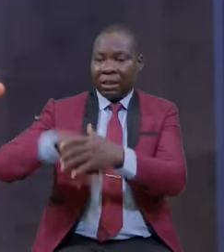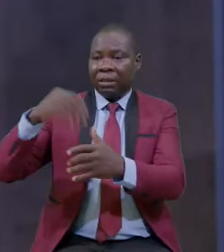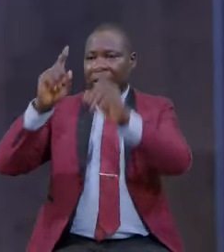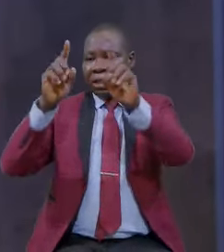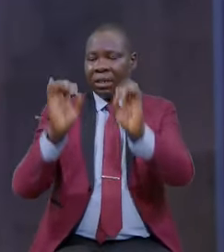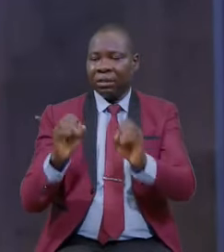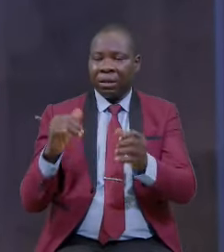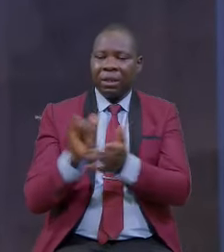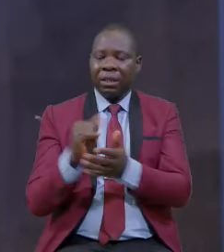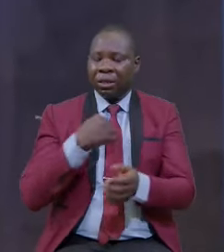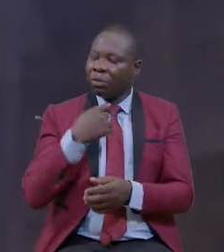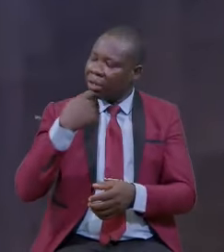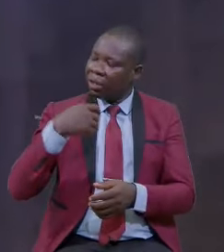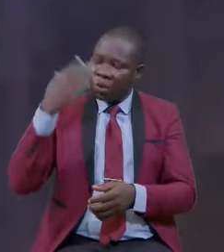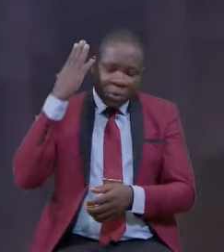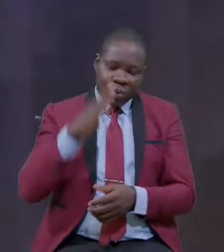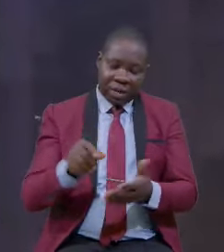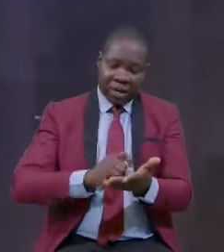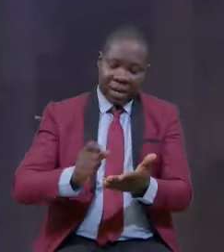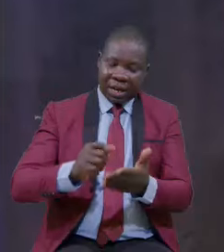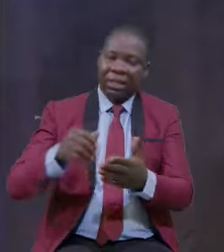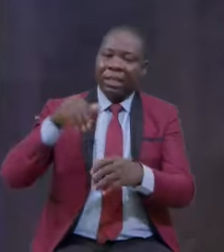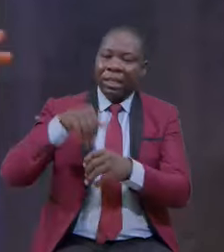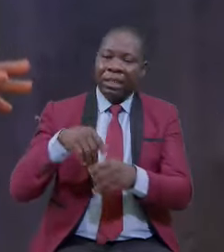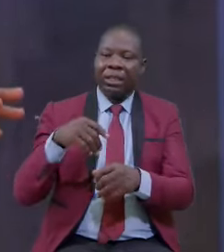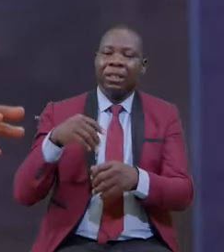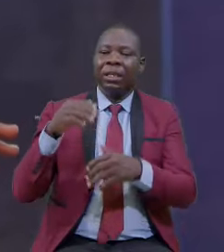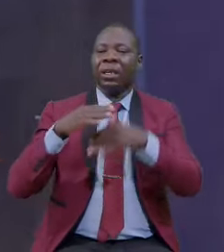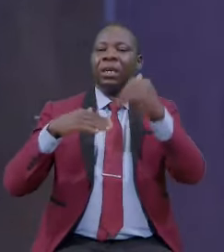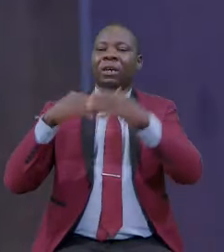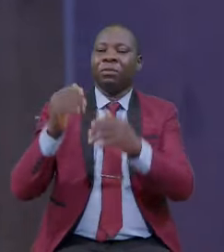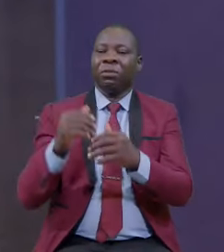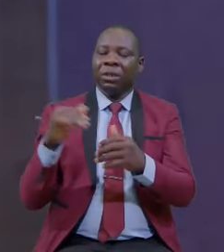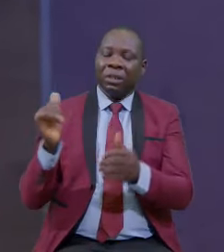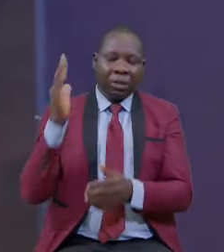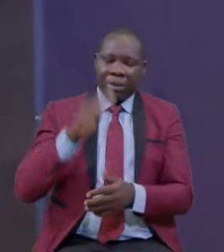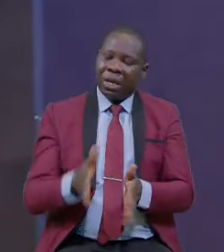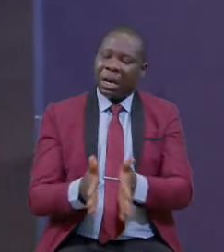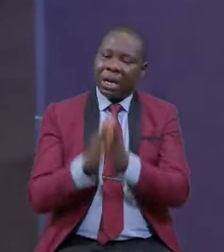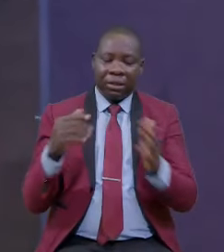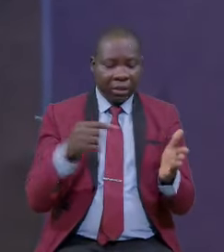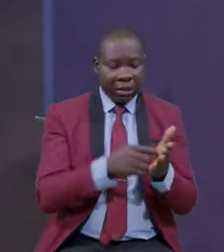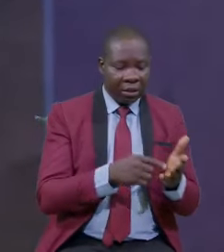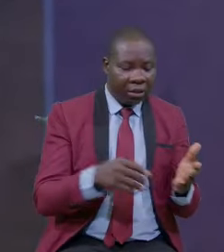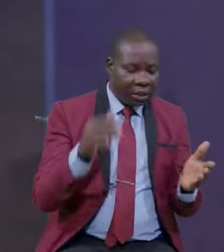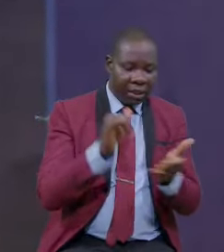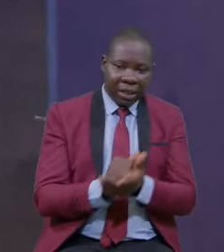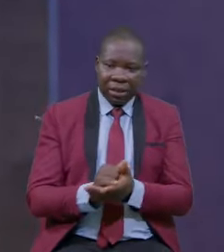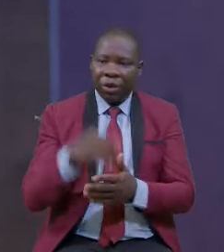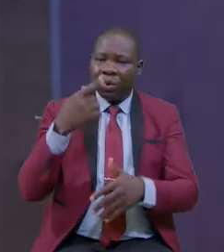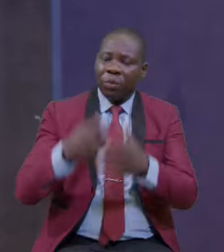about that. What textbook would we say we have read and studied? It's the